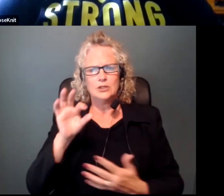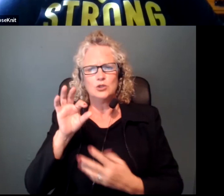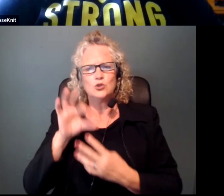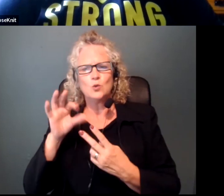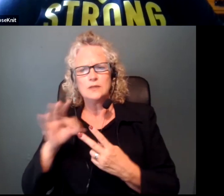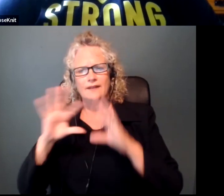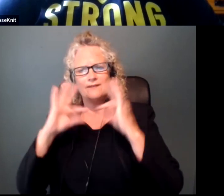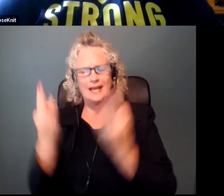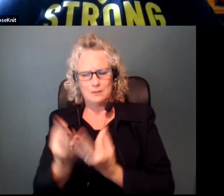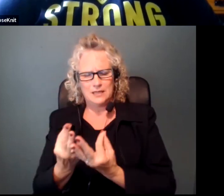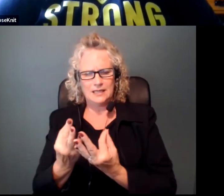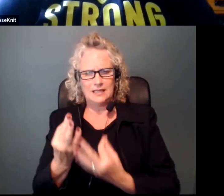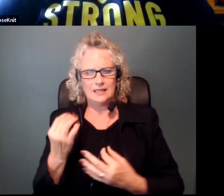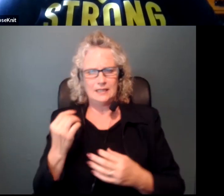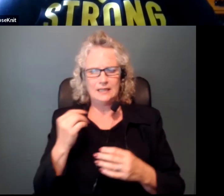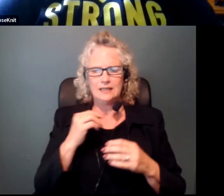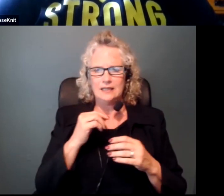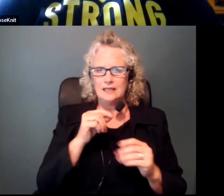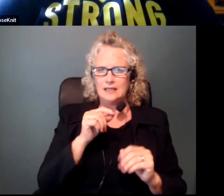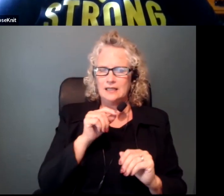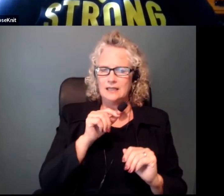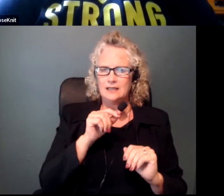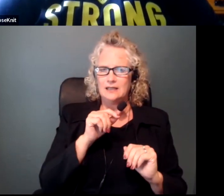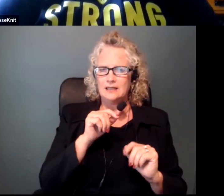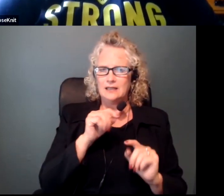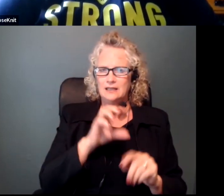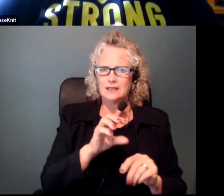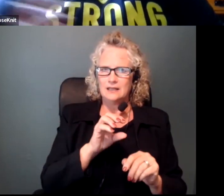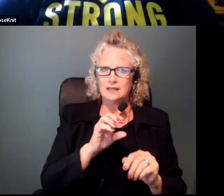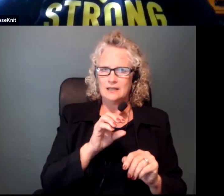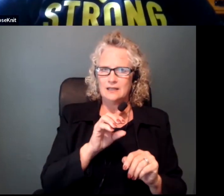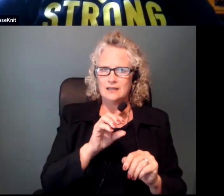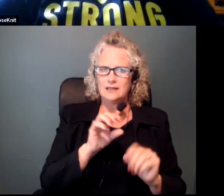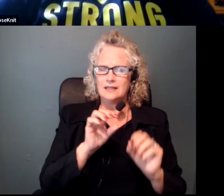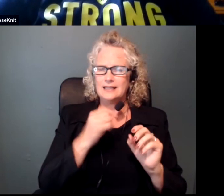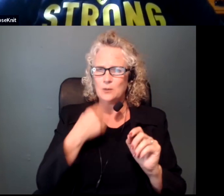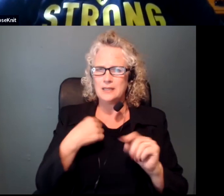think it is a service.